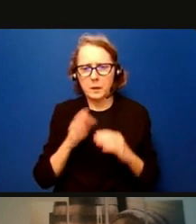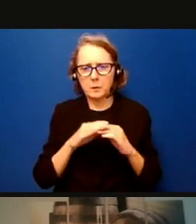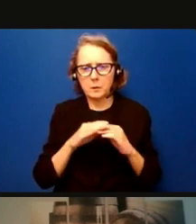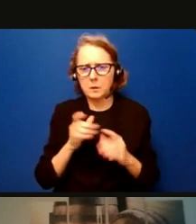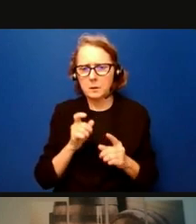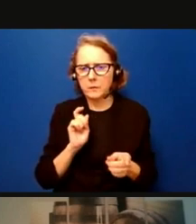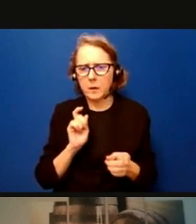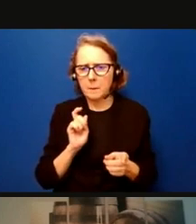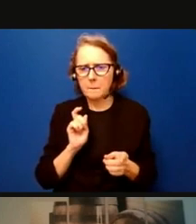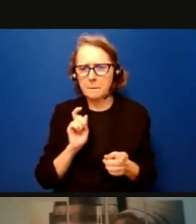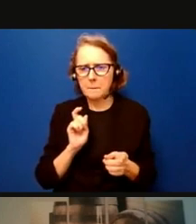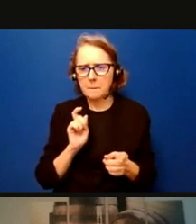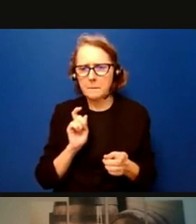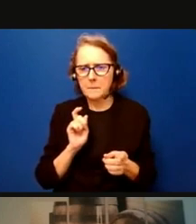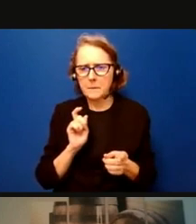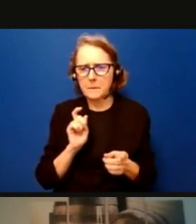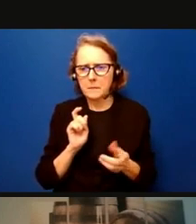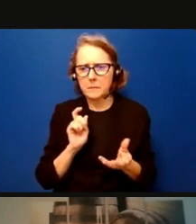coming from.